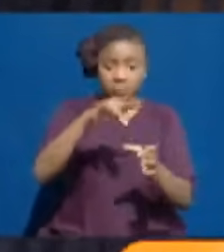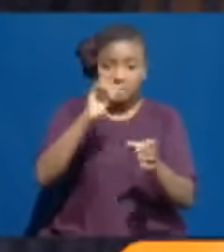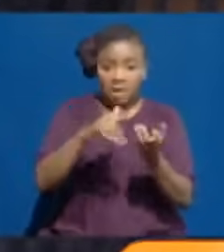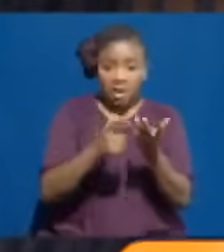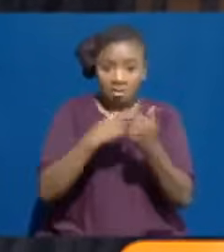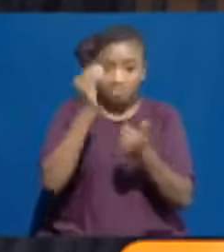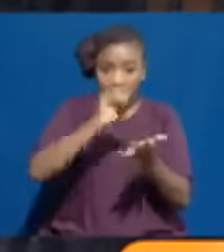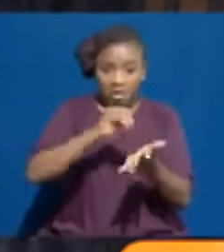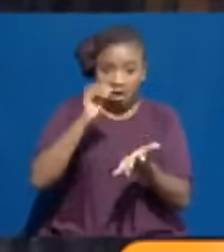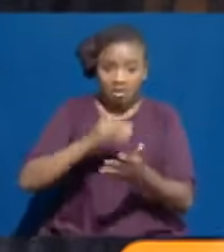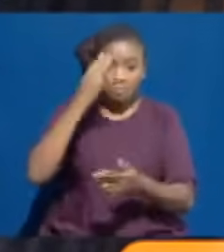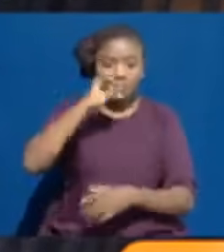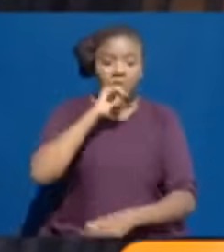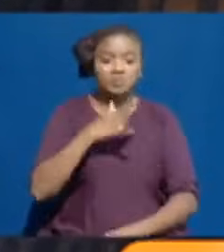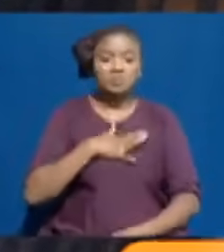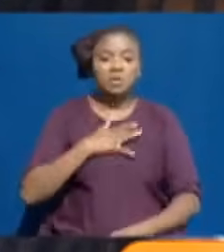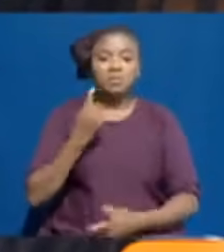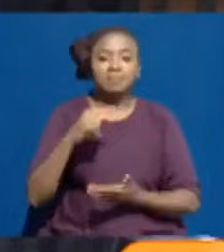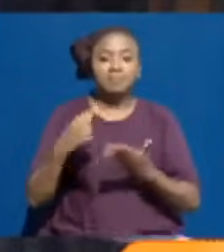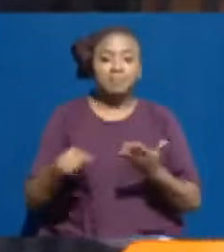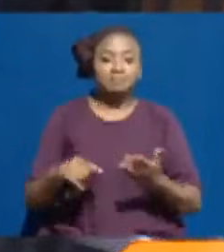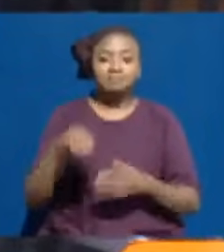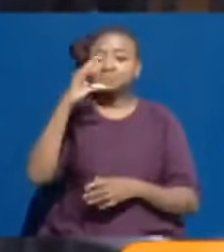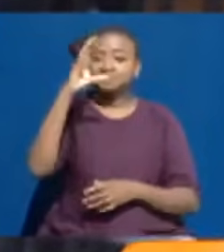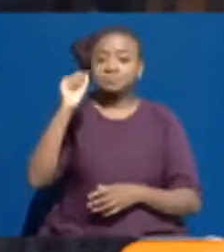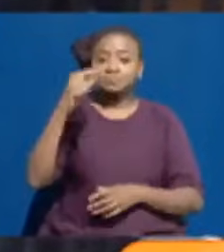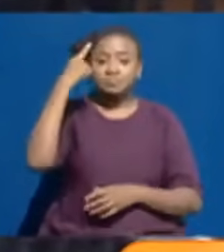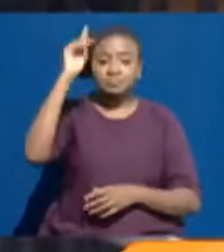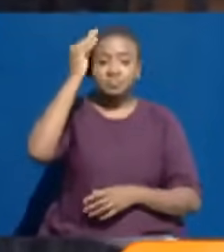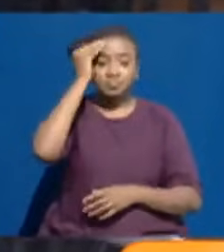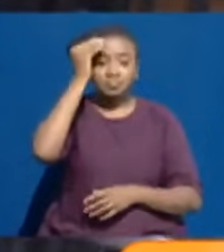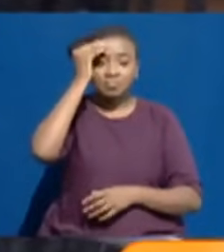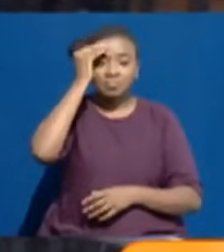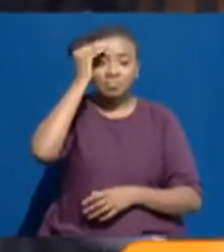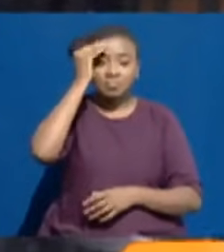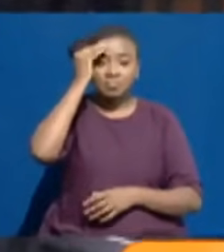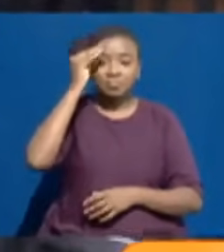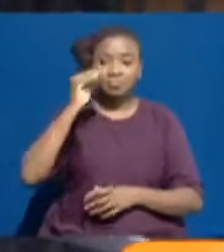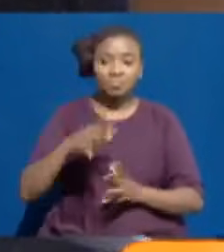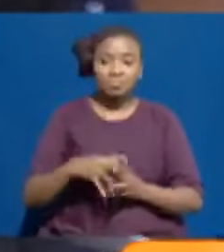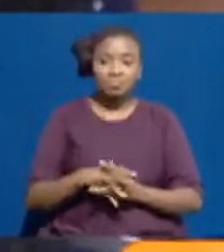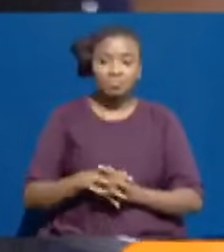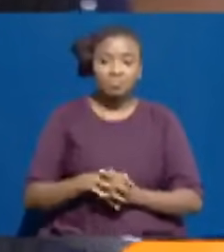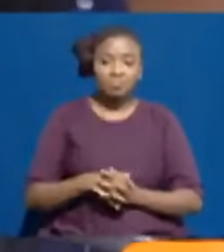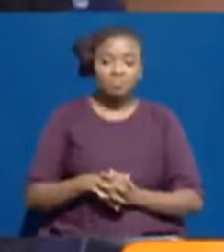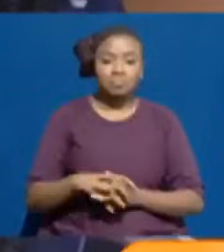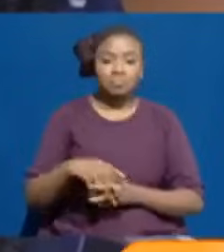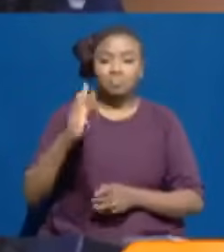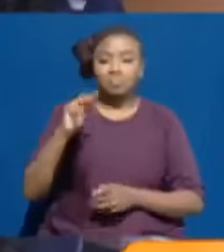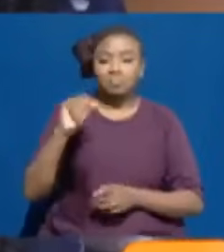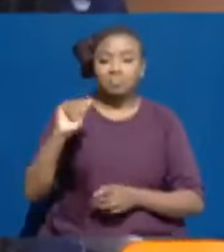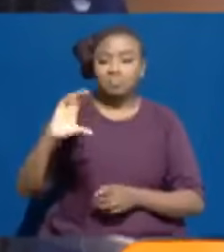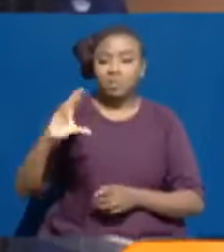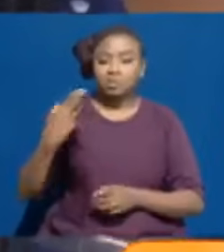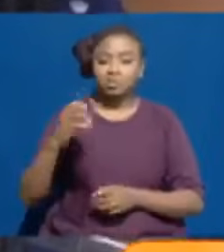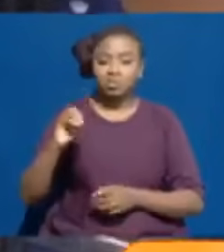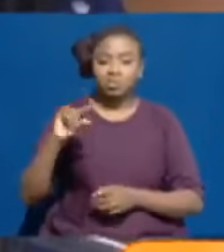our marks? Cabinet Secretary of Education, Professor Machogu, I